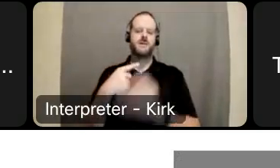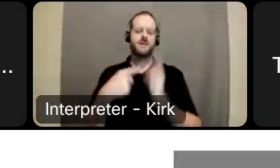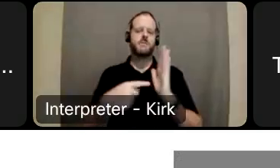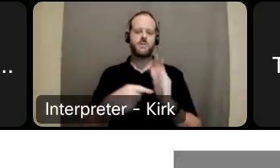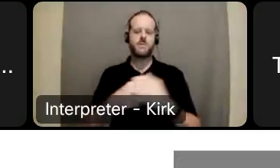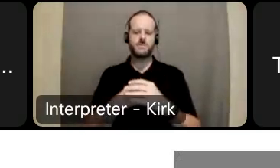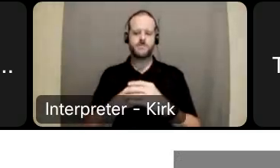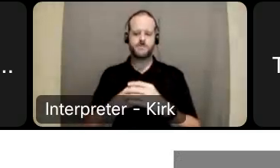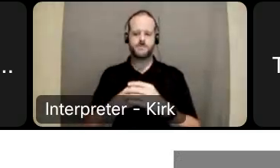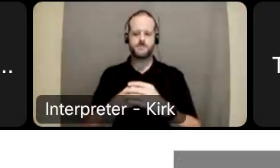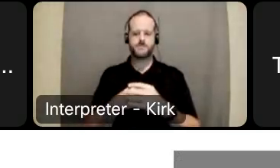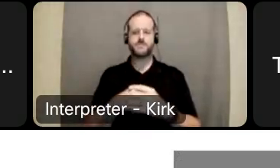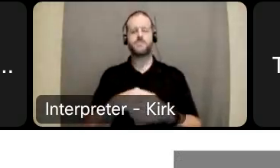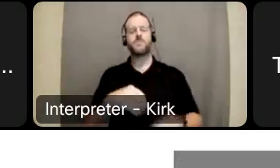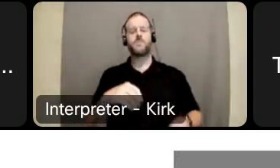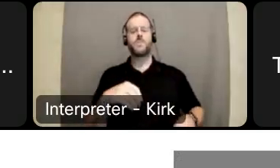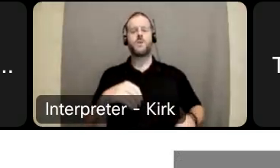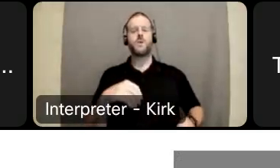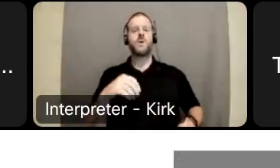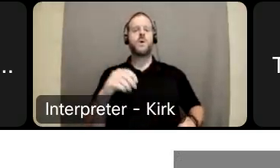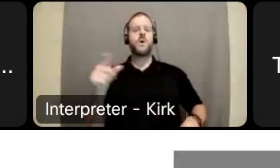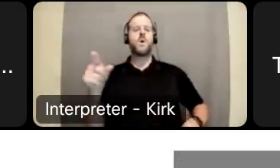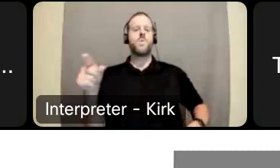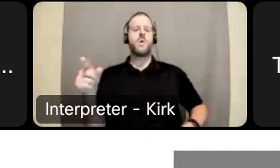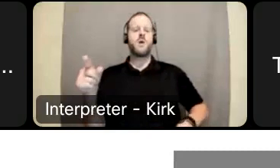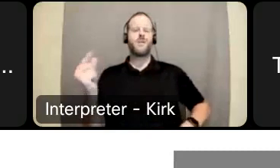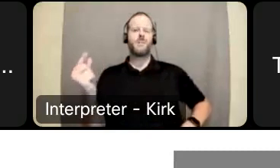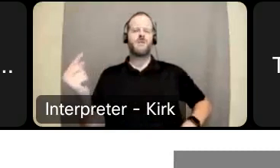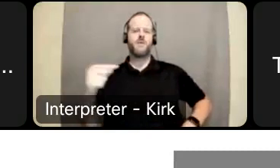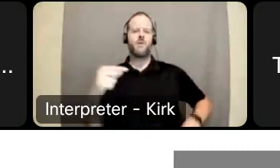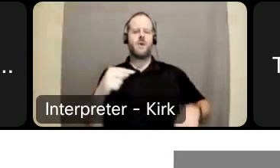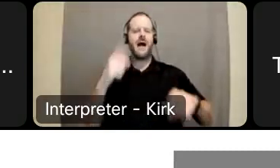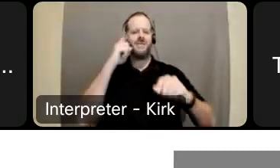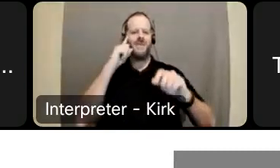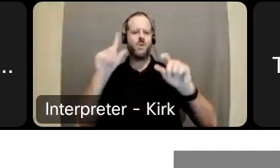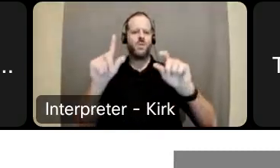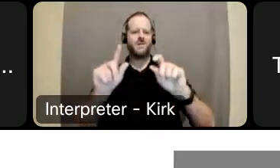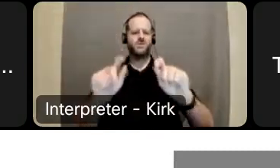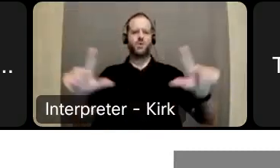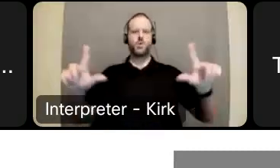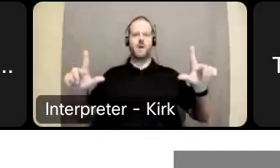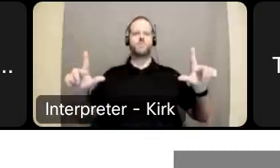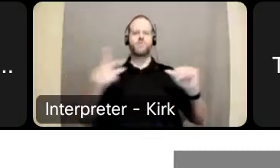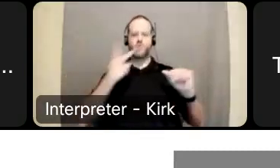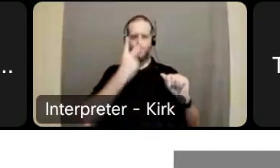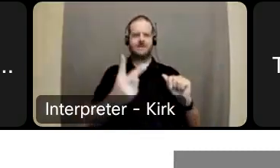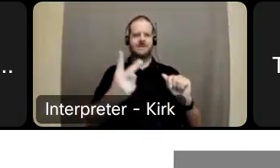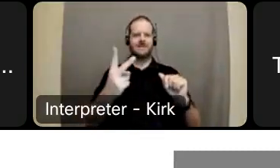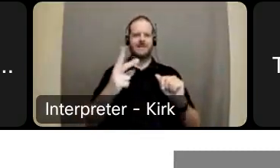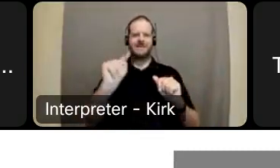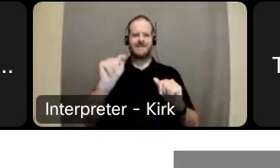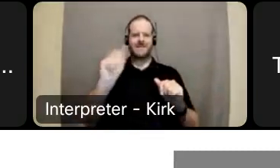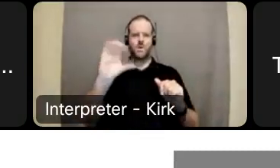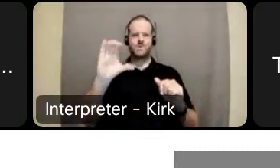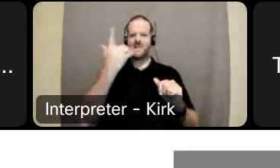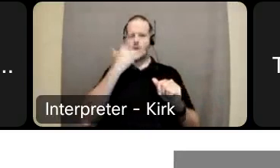Just a little bit farther, back, I guess we're zoomed out a little bit in this shot, so you can kind of get an idea of what the table of contents looks